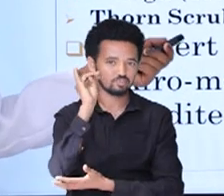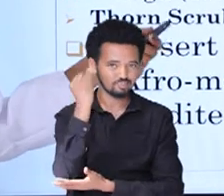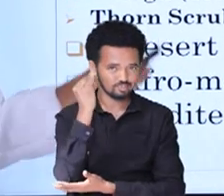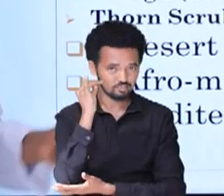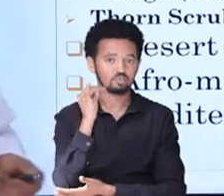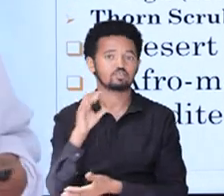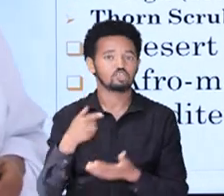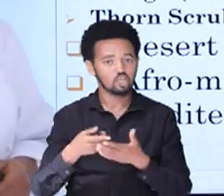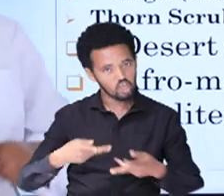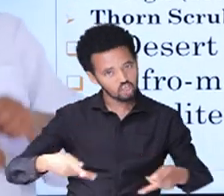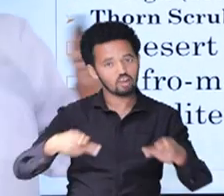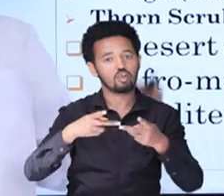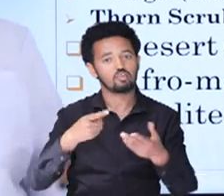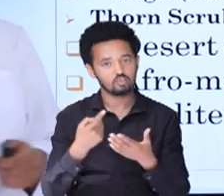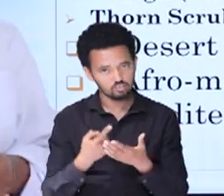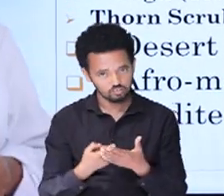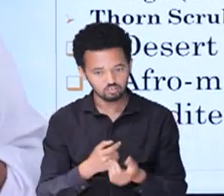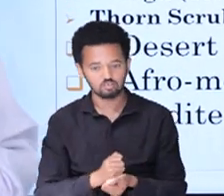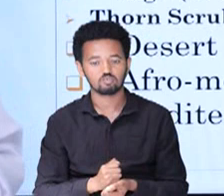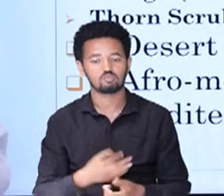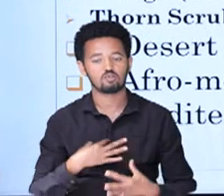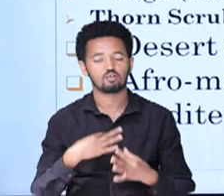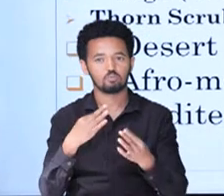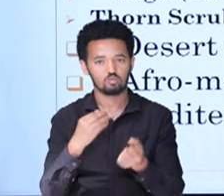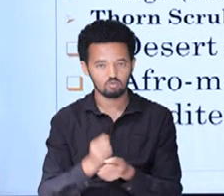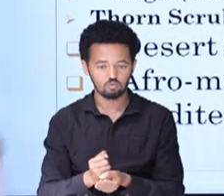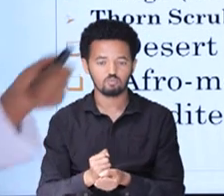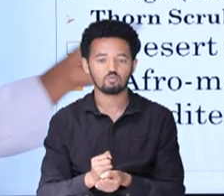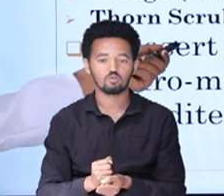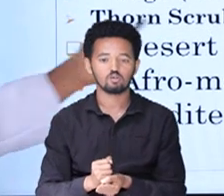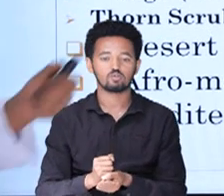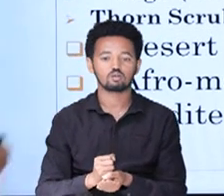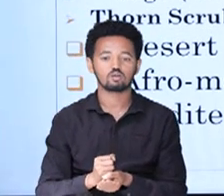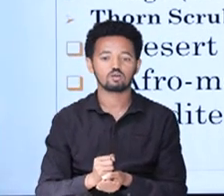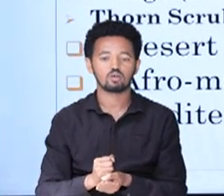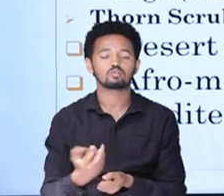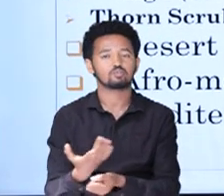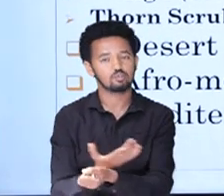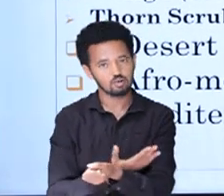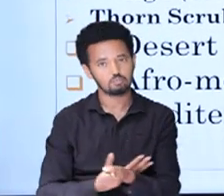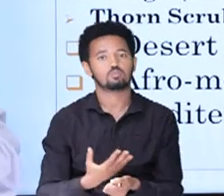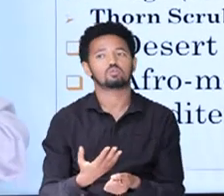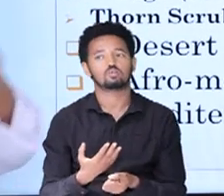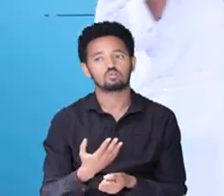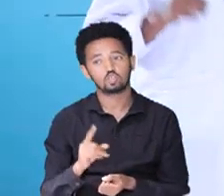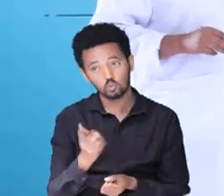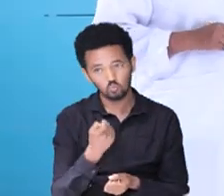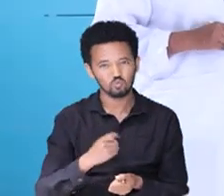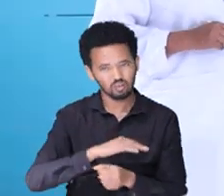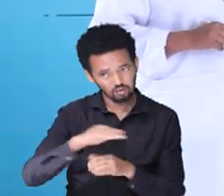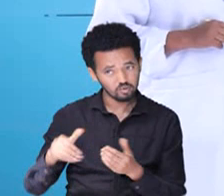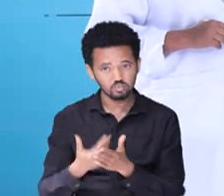the area dominated by xerophytes type of vegetation. This zone have